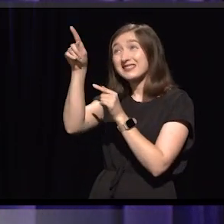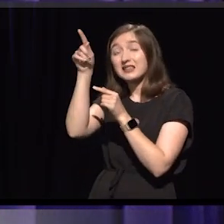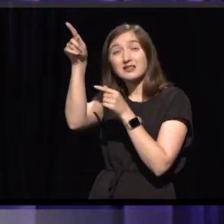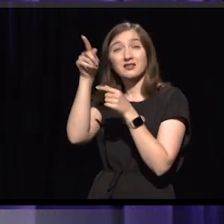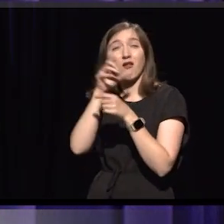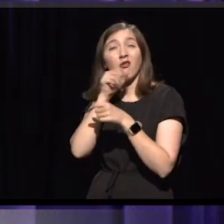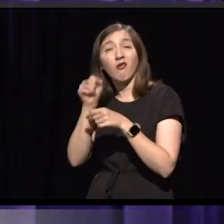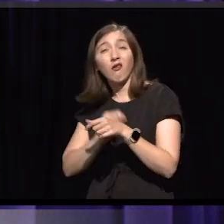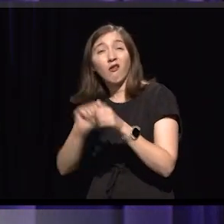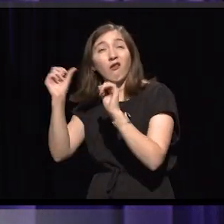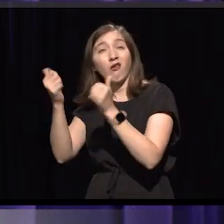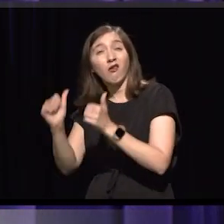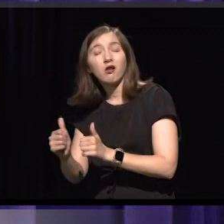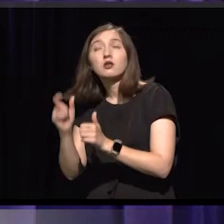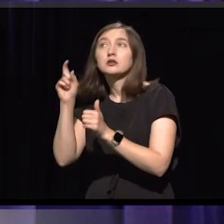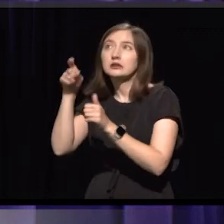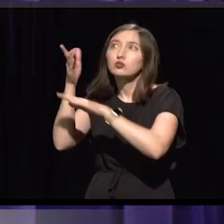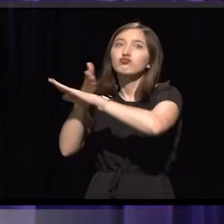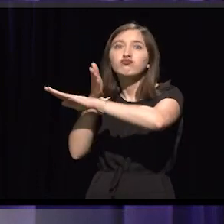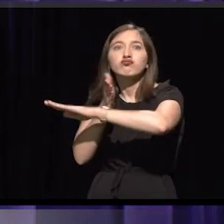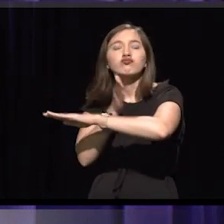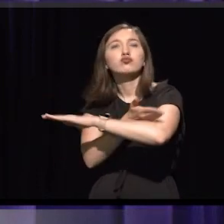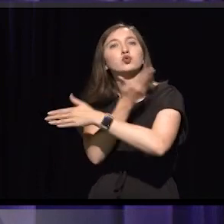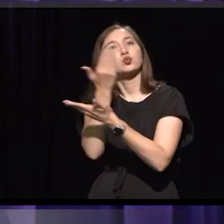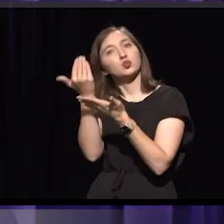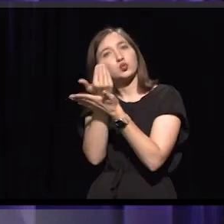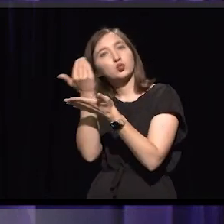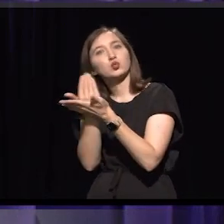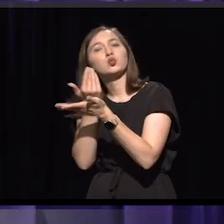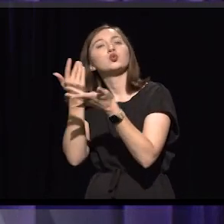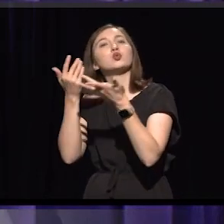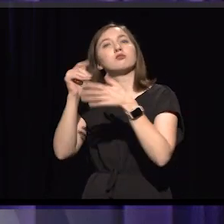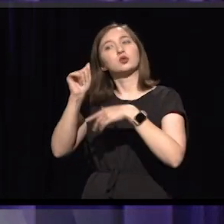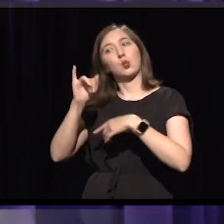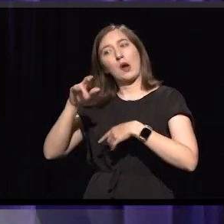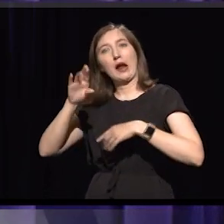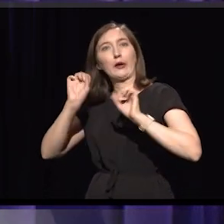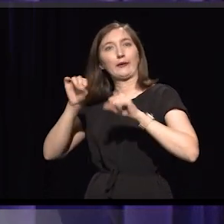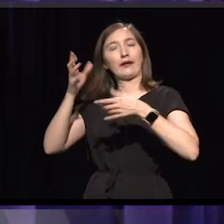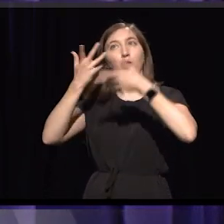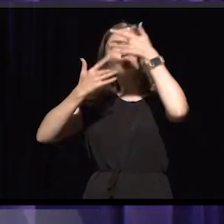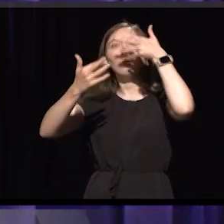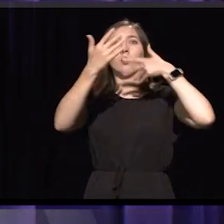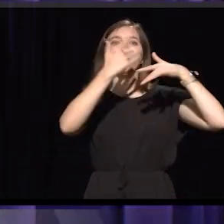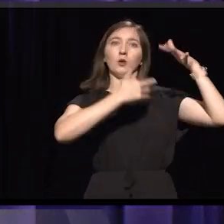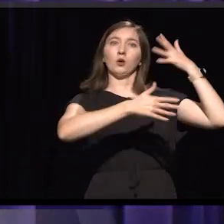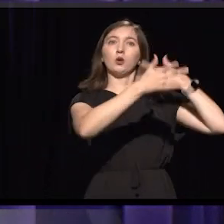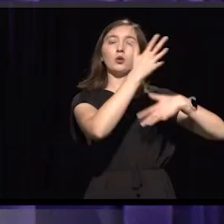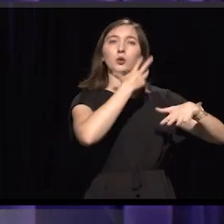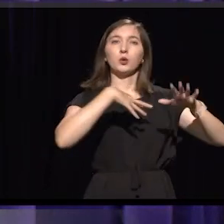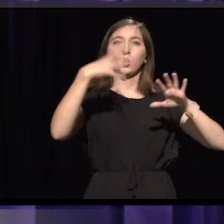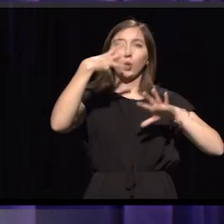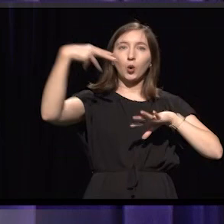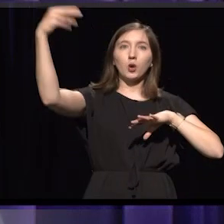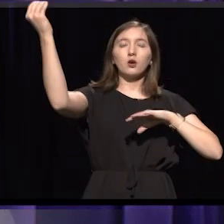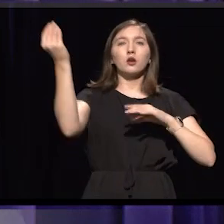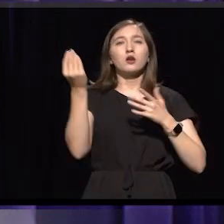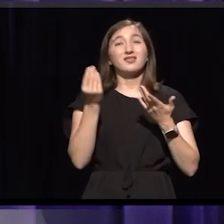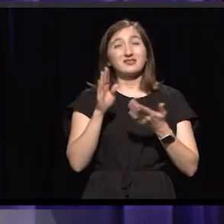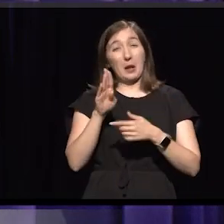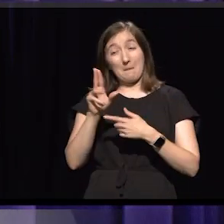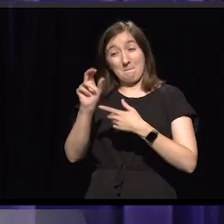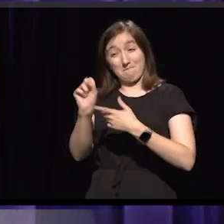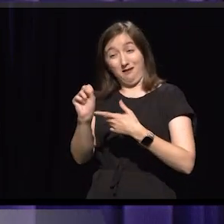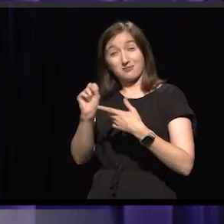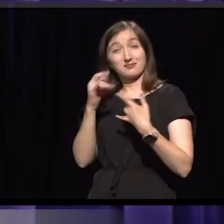the other things. For schools, transportation is a challenge, is making sure that your bus isn't crowded. So there are